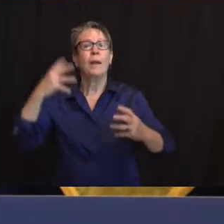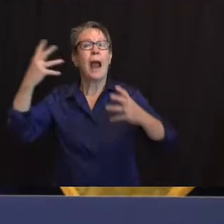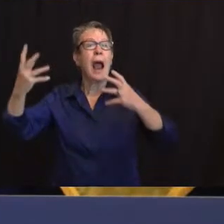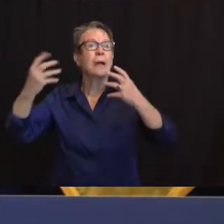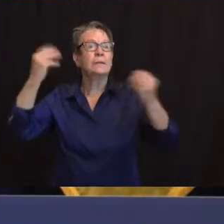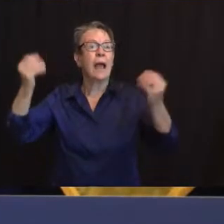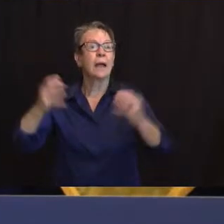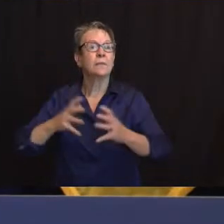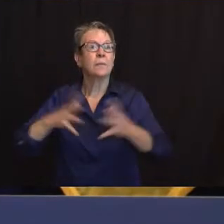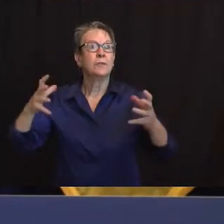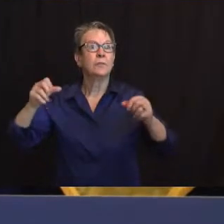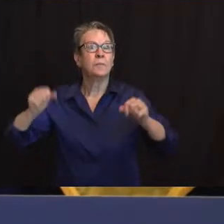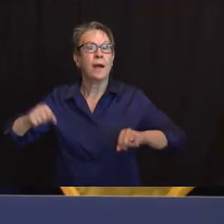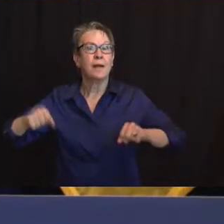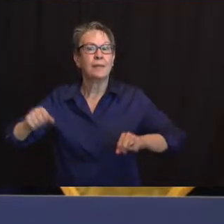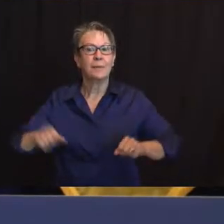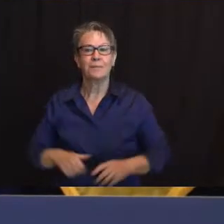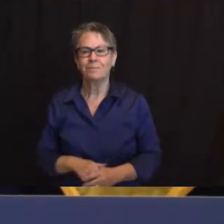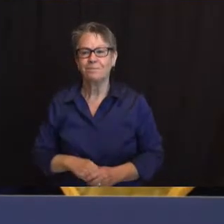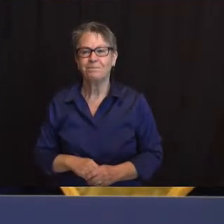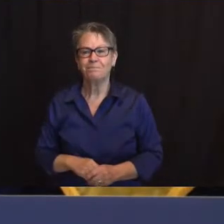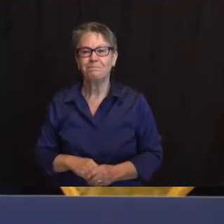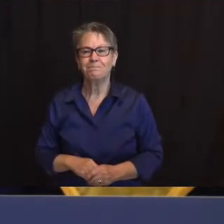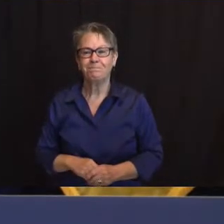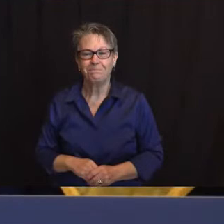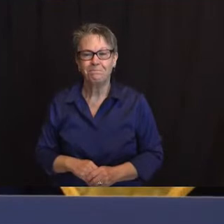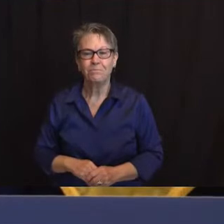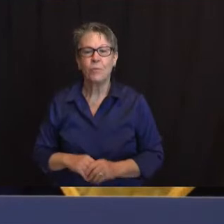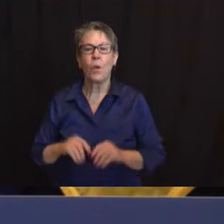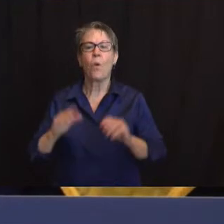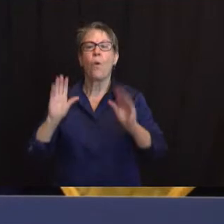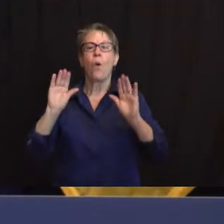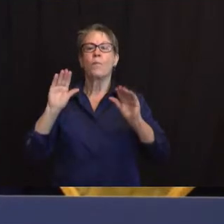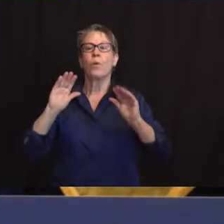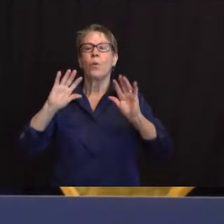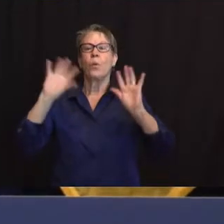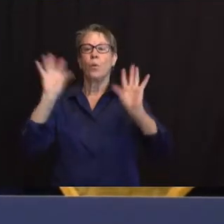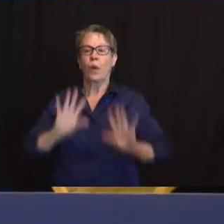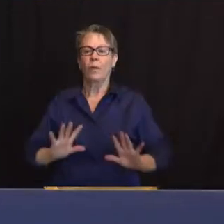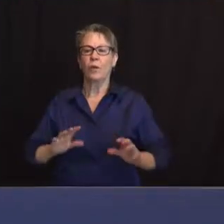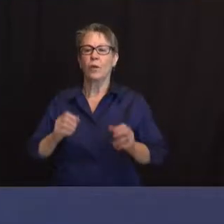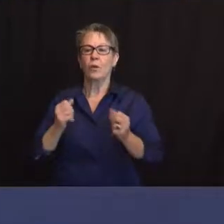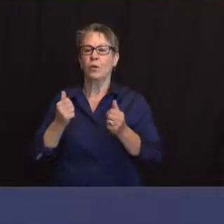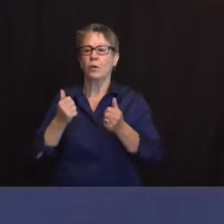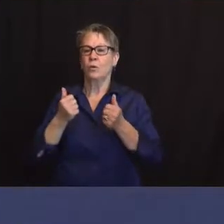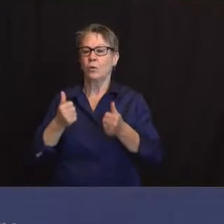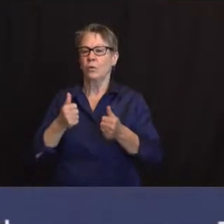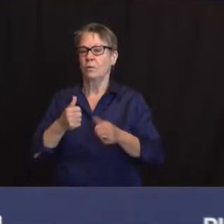possible. And let's hope for a great national title game tonight. Thanks, everybody. God bless.